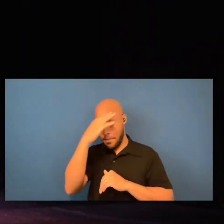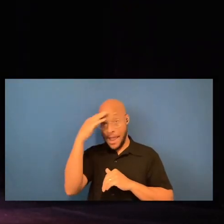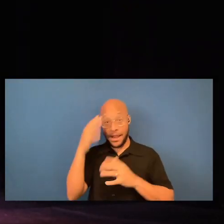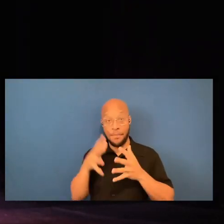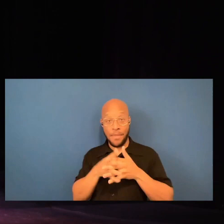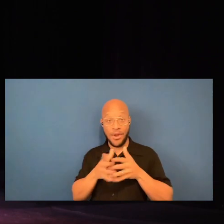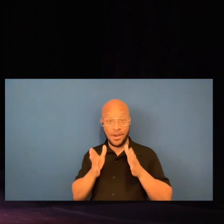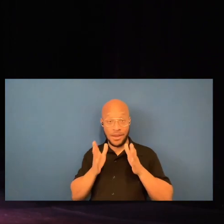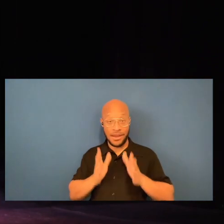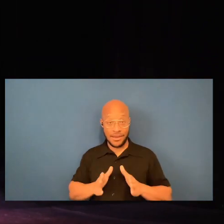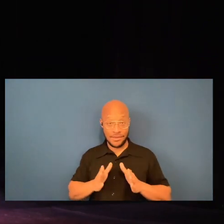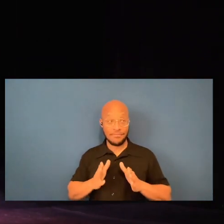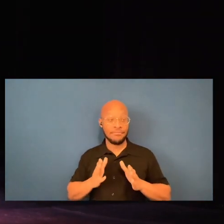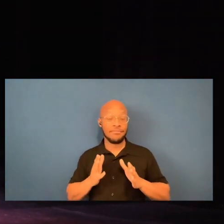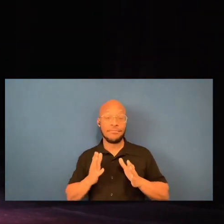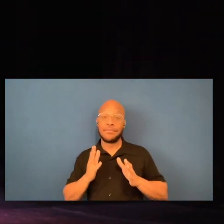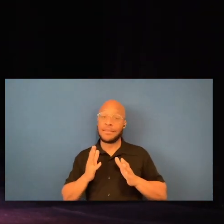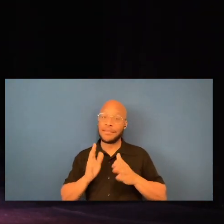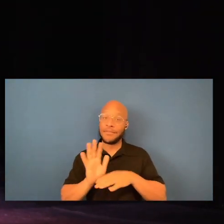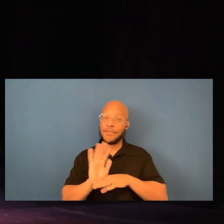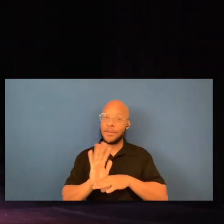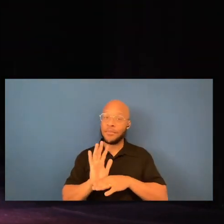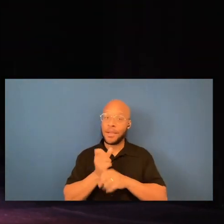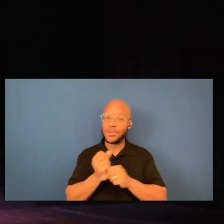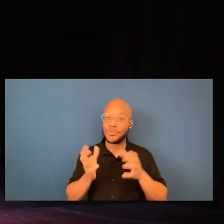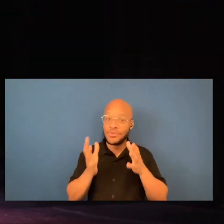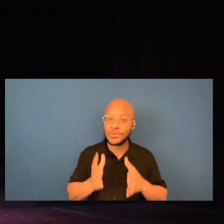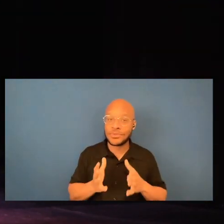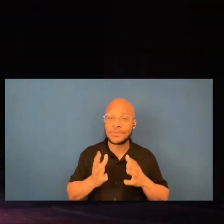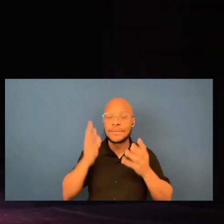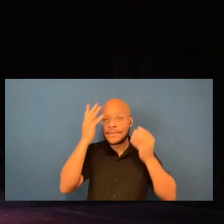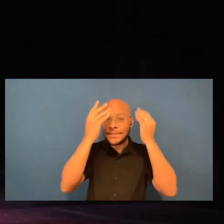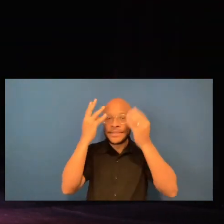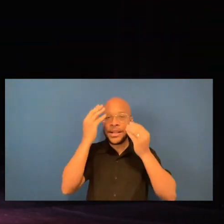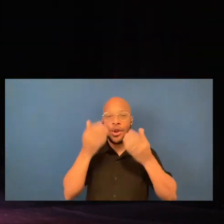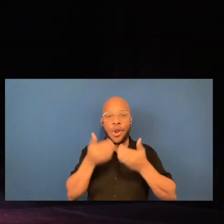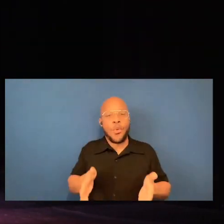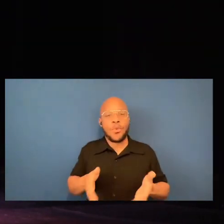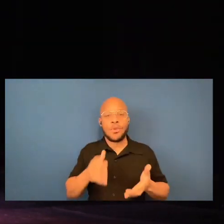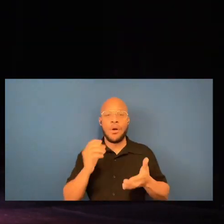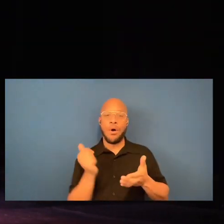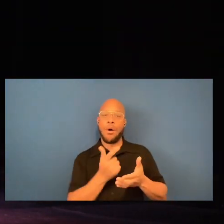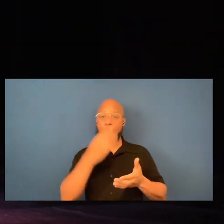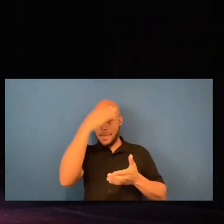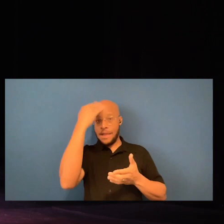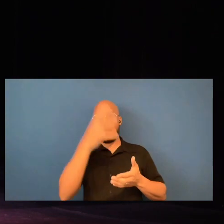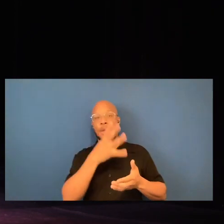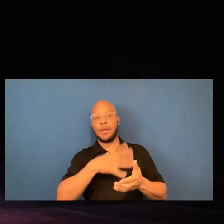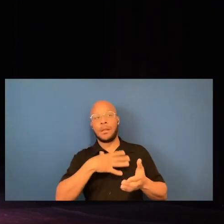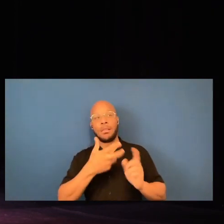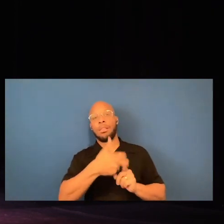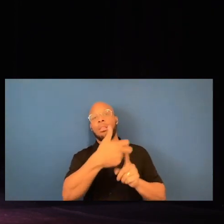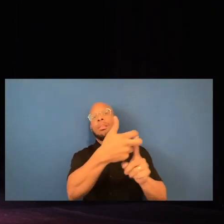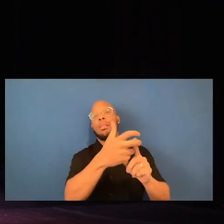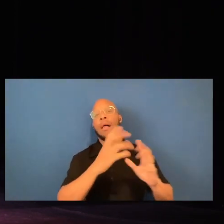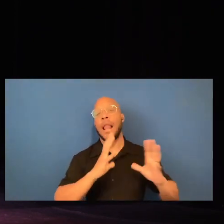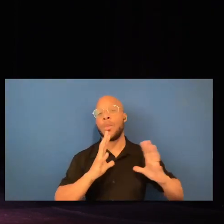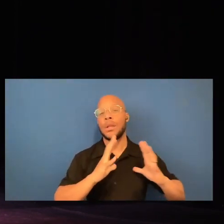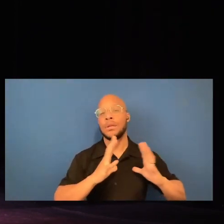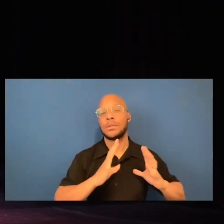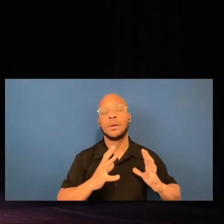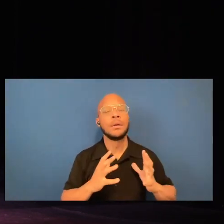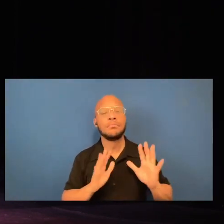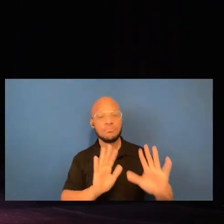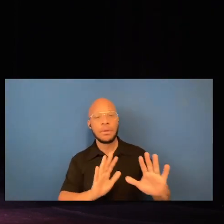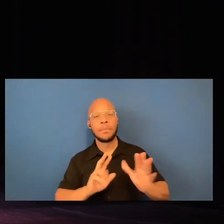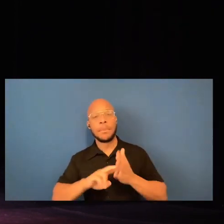to Hollywood, and that inherently requires thinking about reproductive health and access and families, and